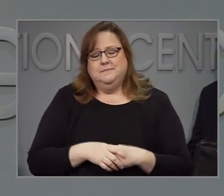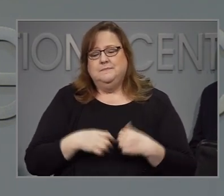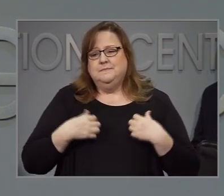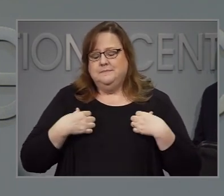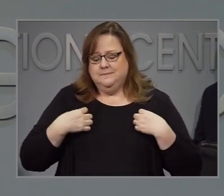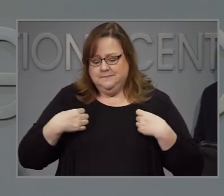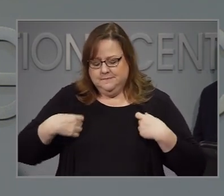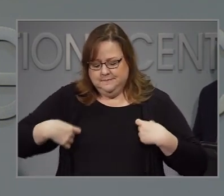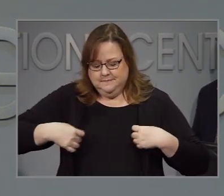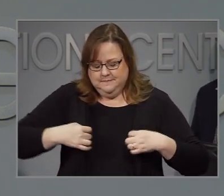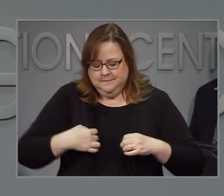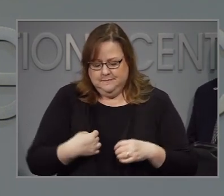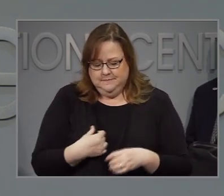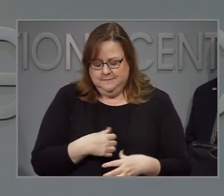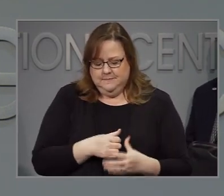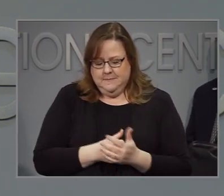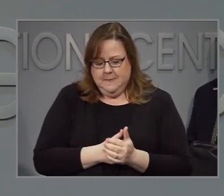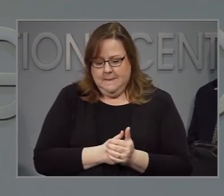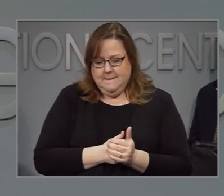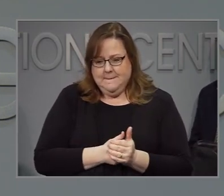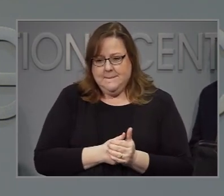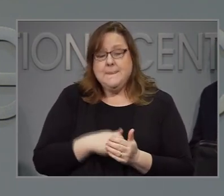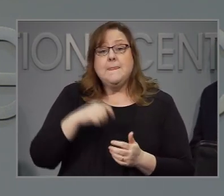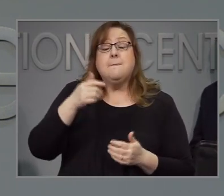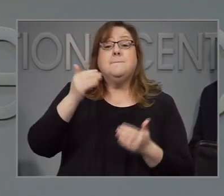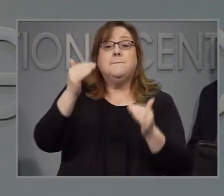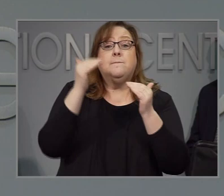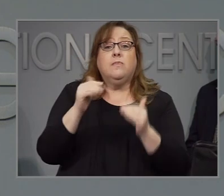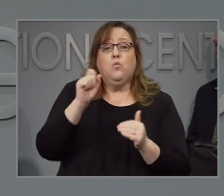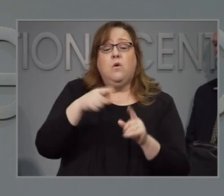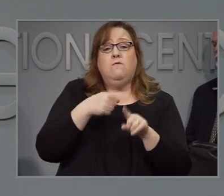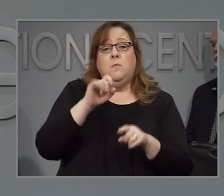Our next question is from Gary Robertson with the Associated Press.